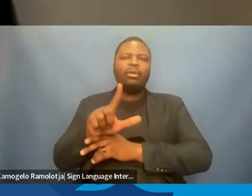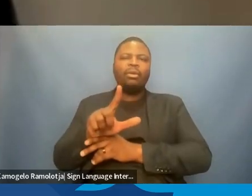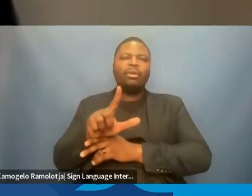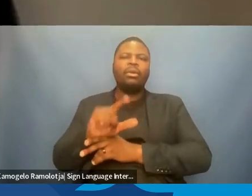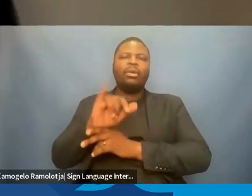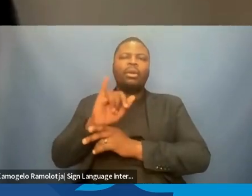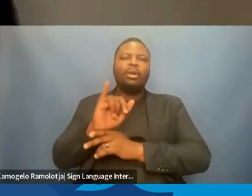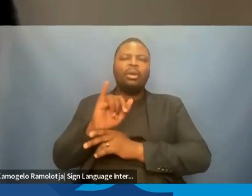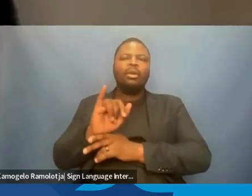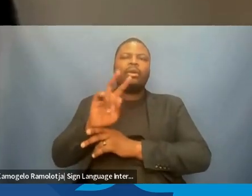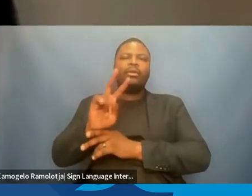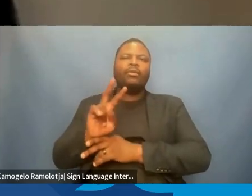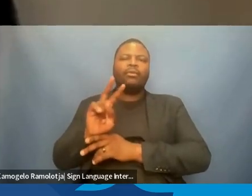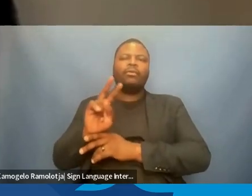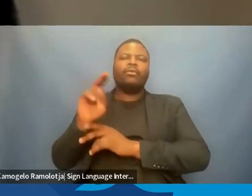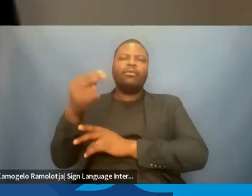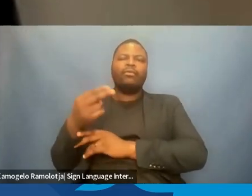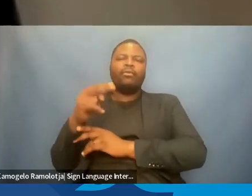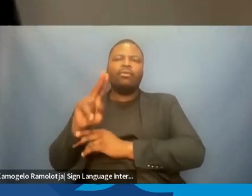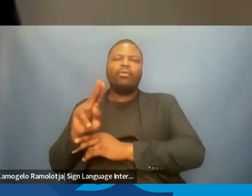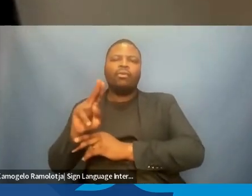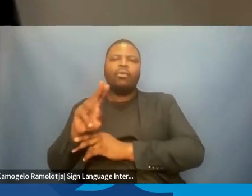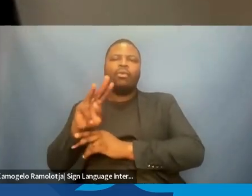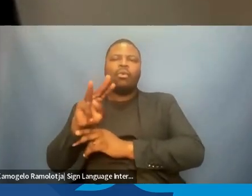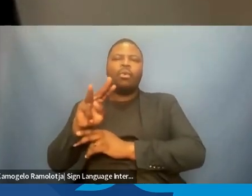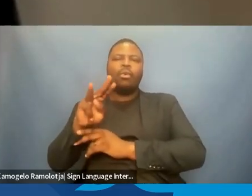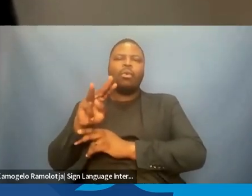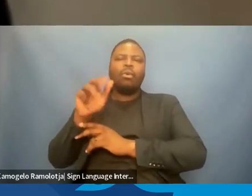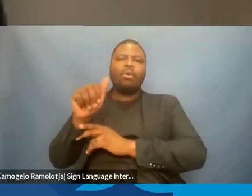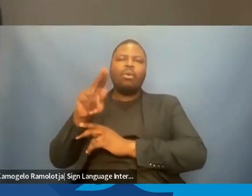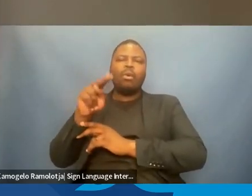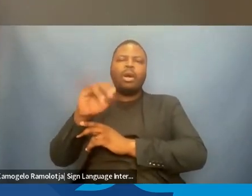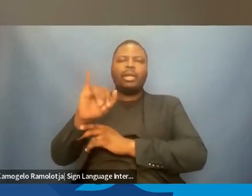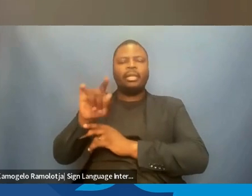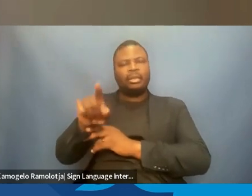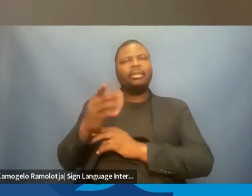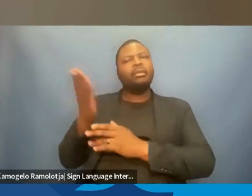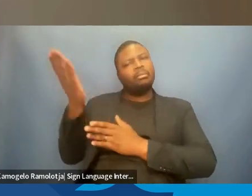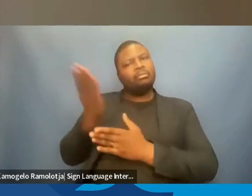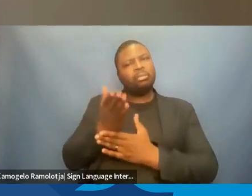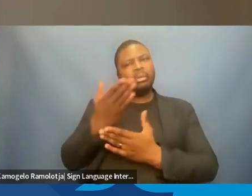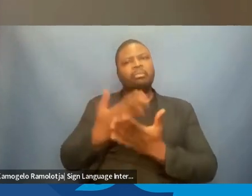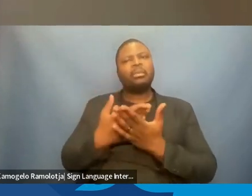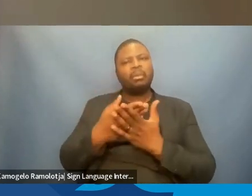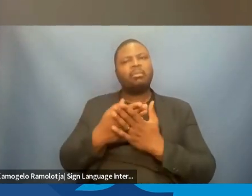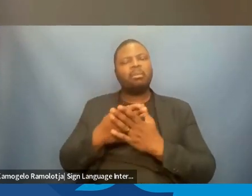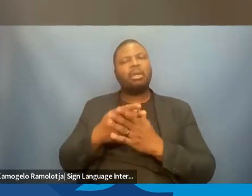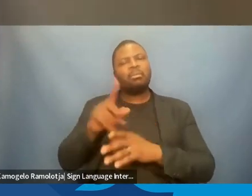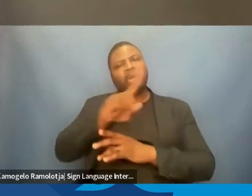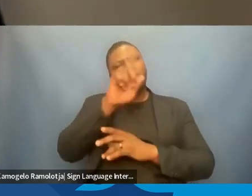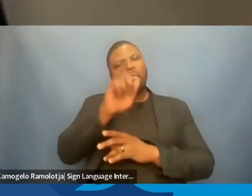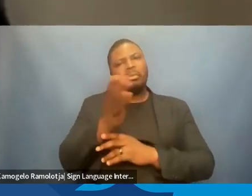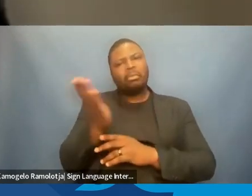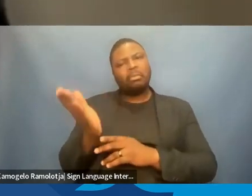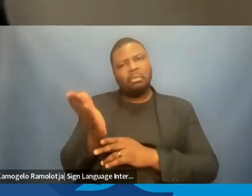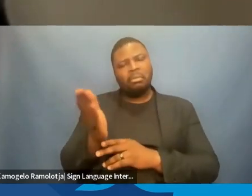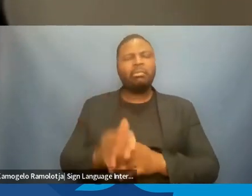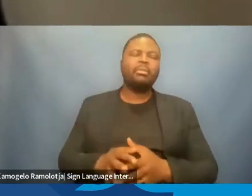Luhwani. Luhwani, you are welcome to unmute and ask your question before we move on to the next speaker.